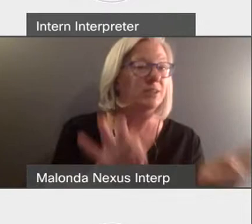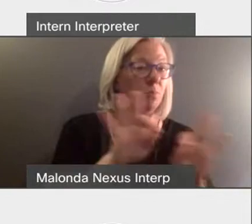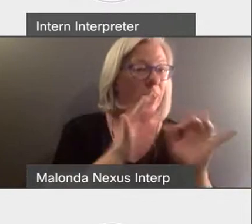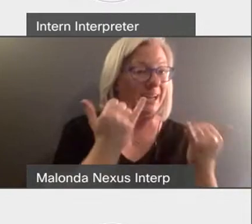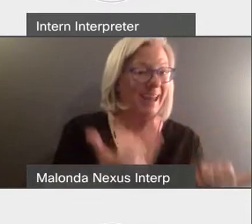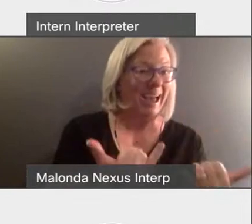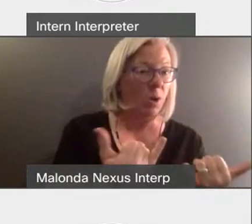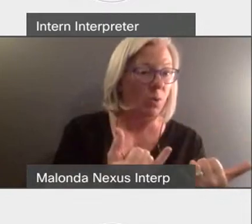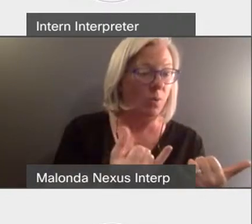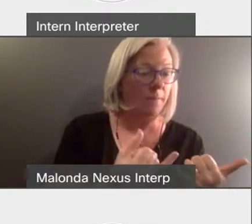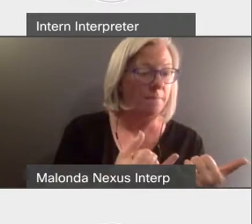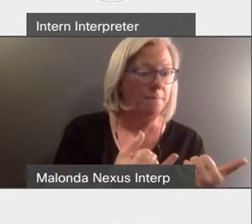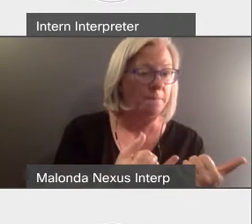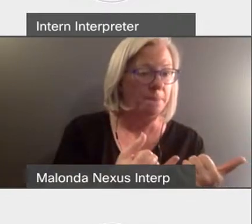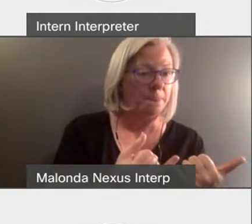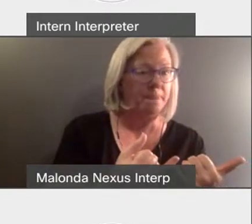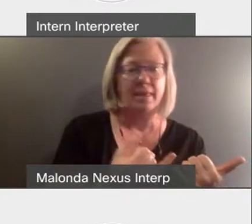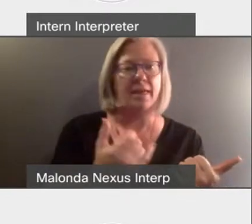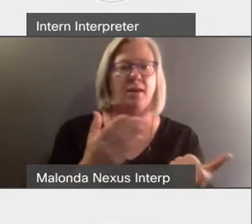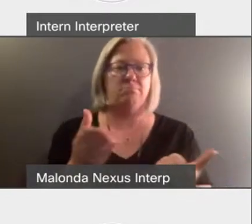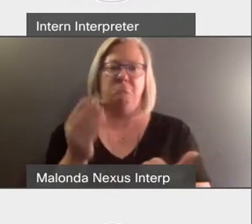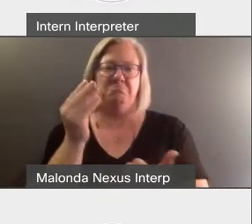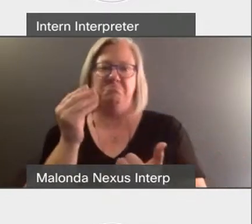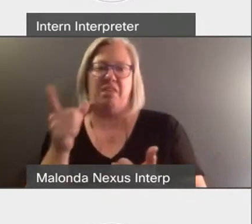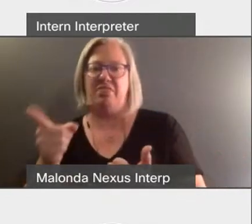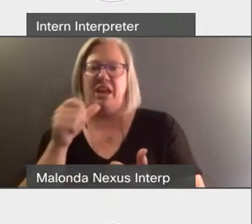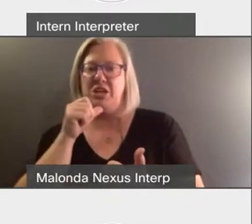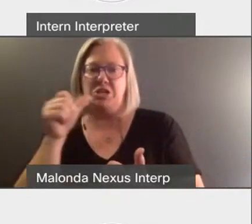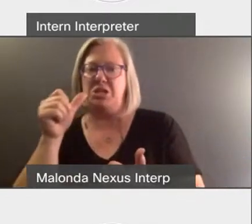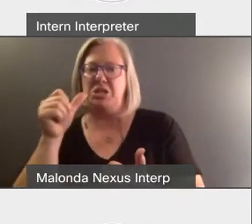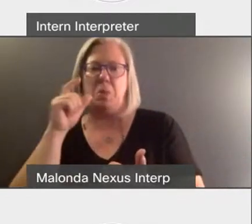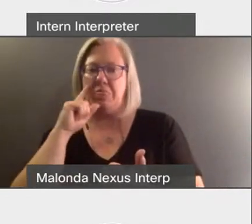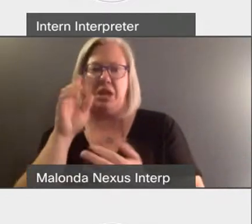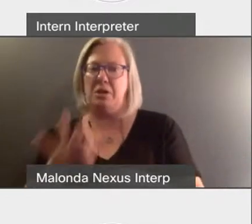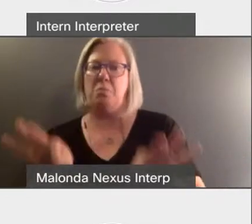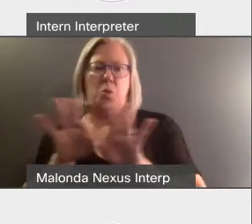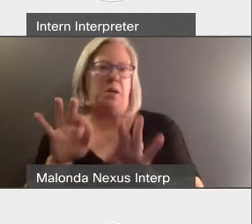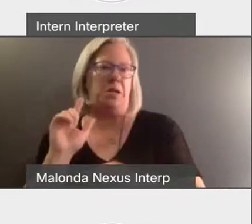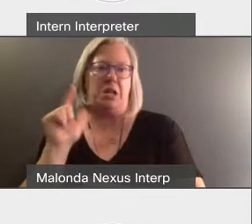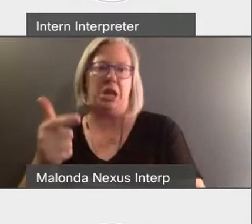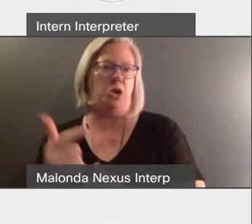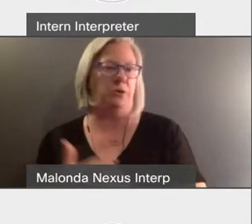now, why would it matter in 10 or 15 years down?